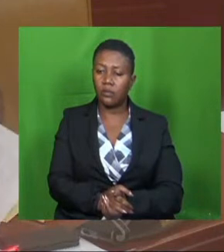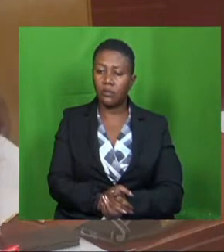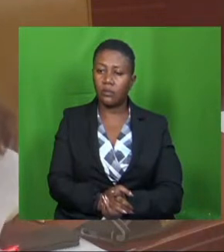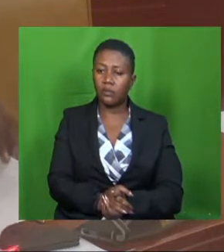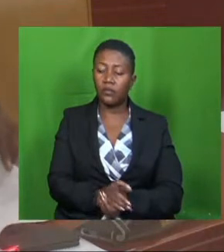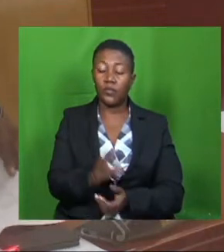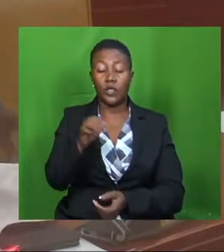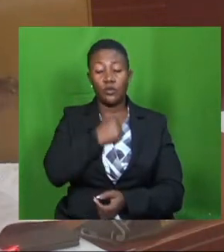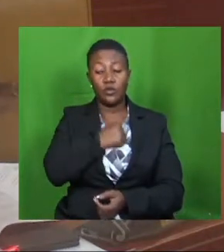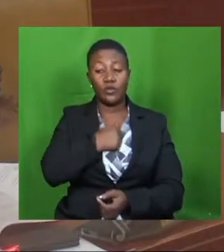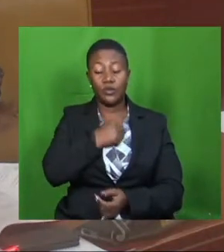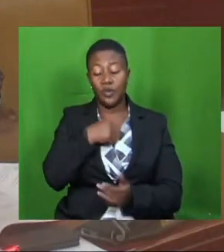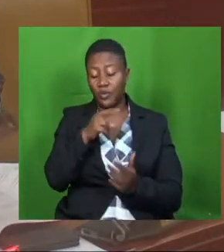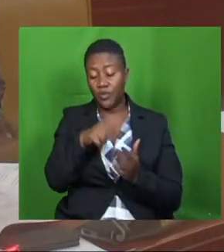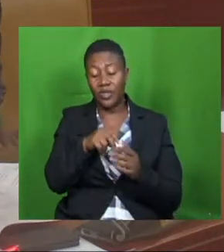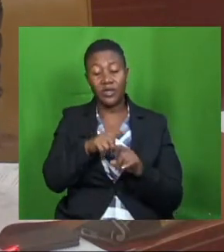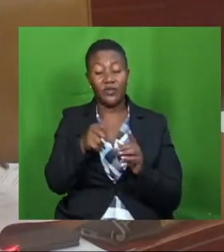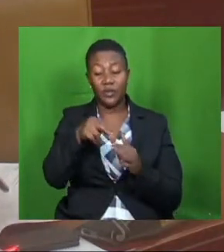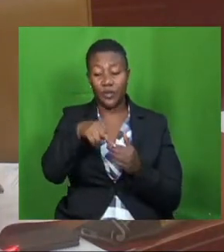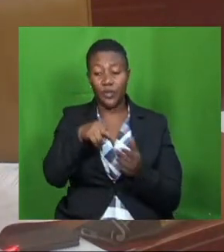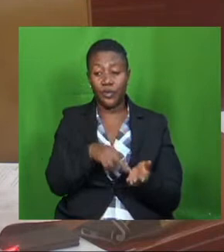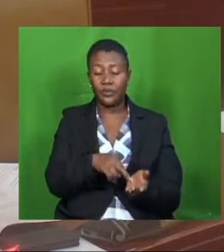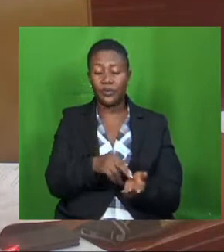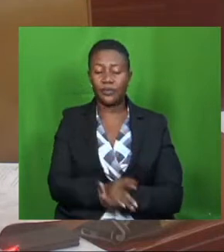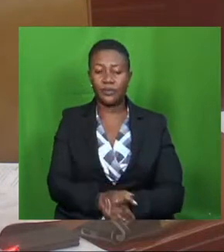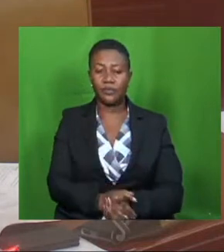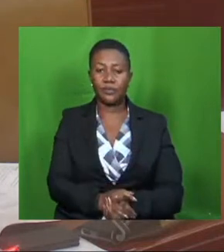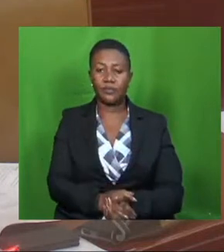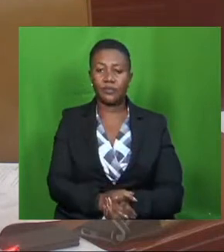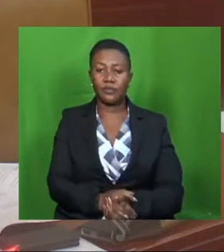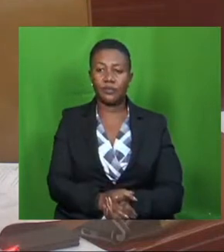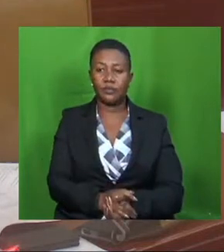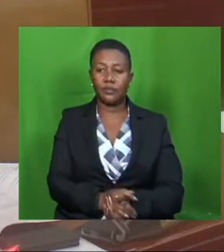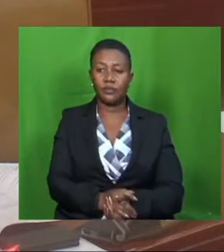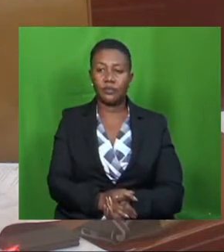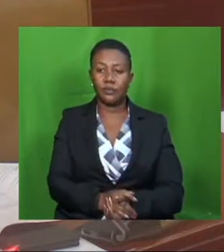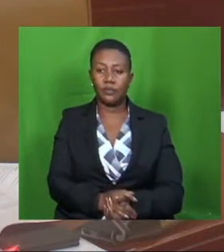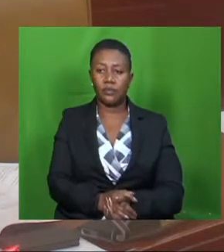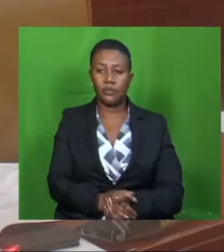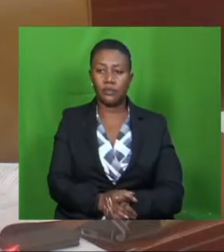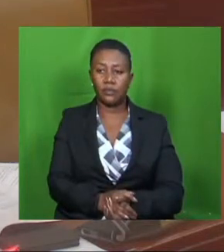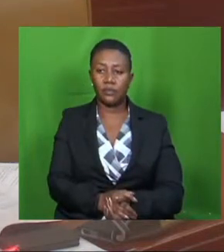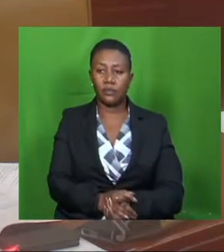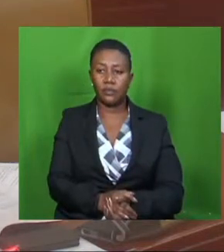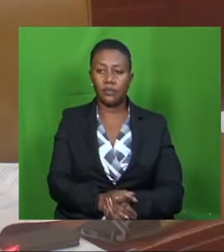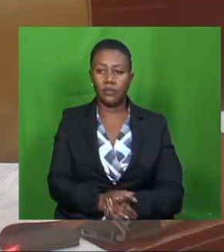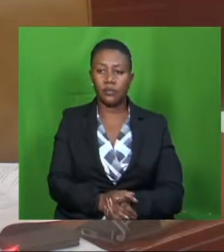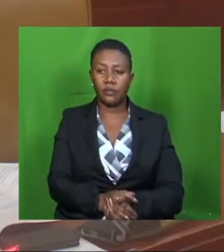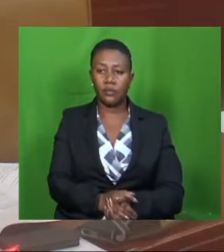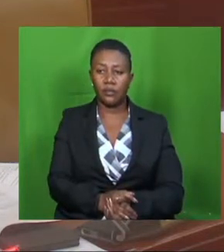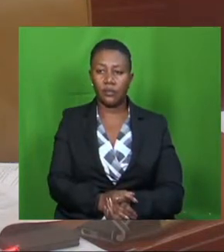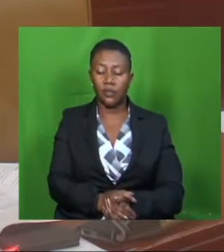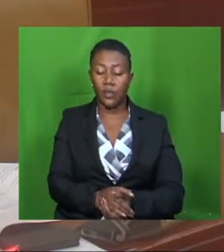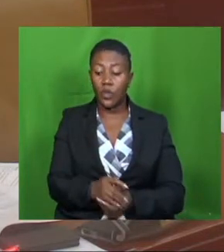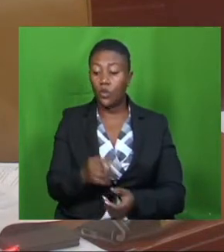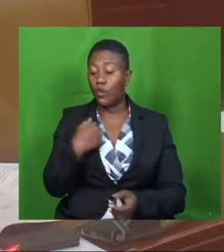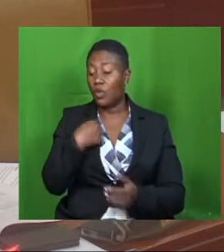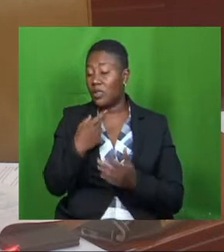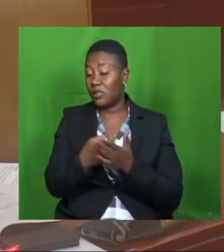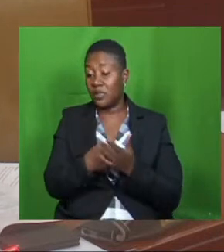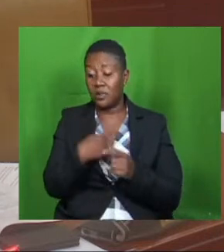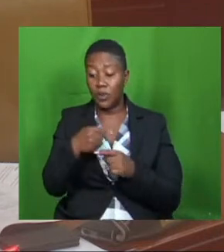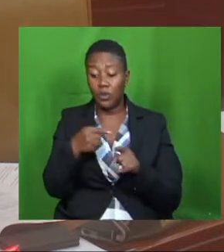borehole, laid the pipe into the health facility with an overhead tank, took the water supply into